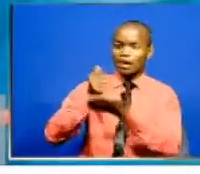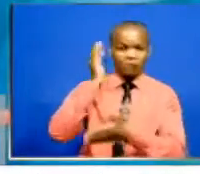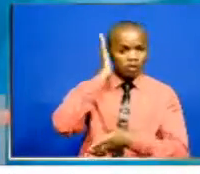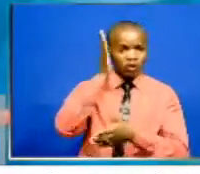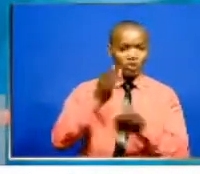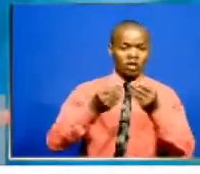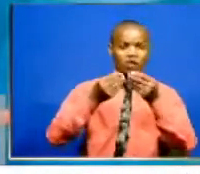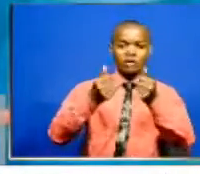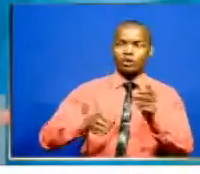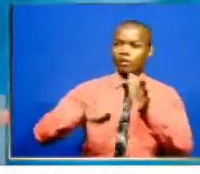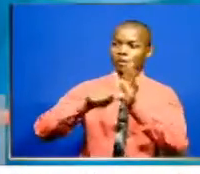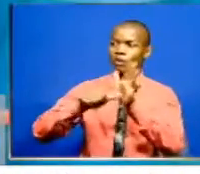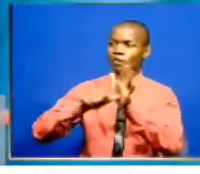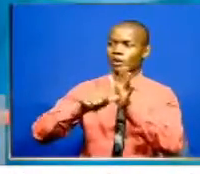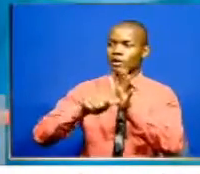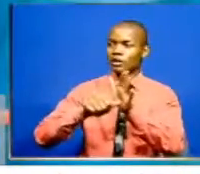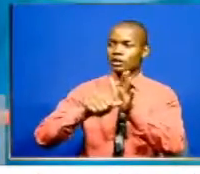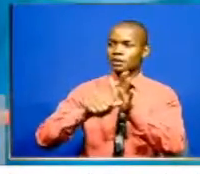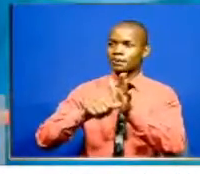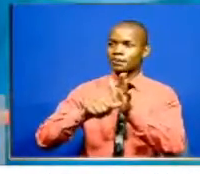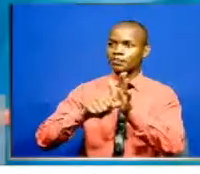those issues. So,